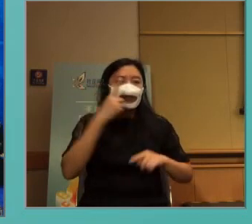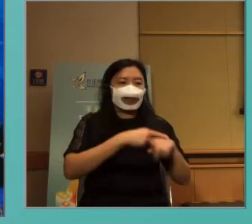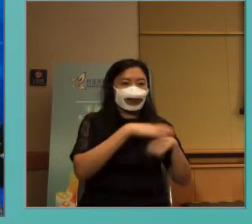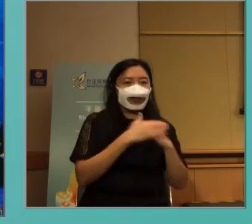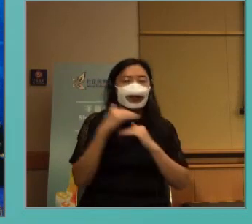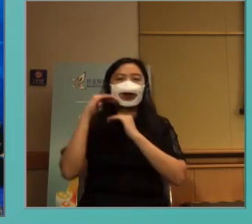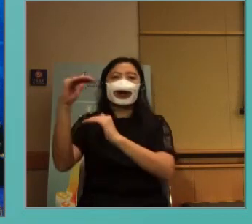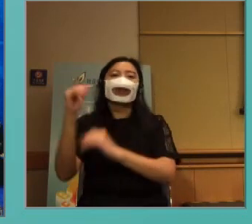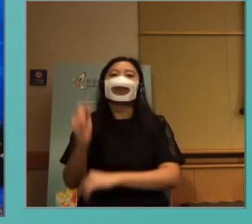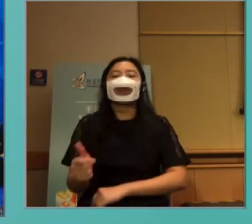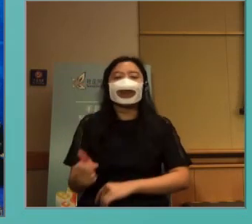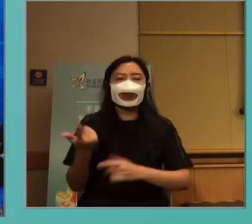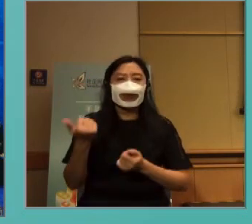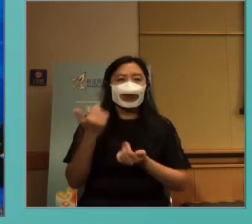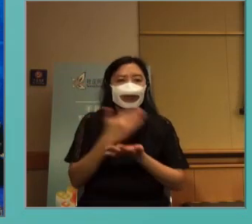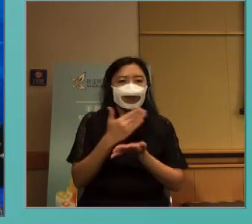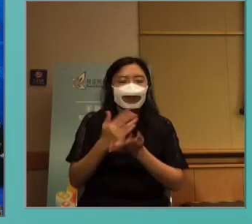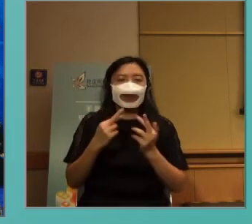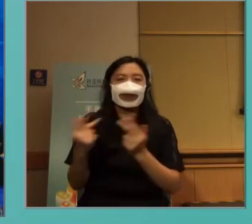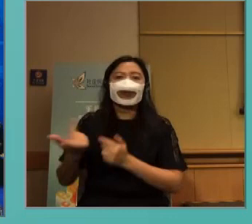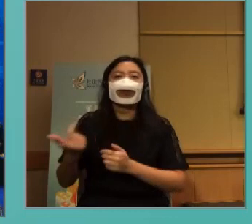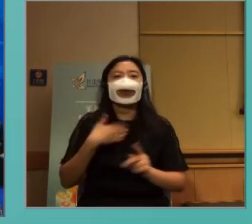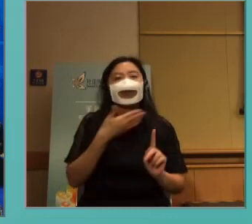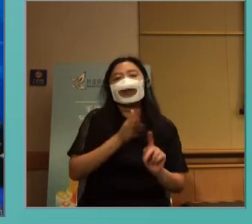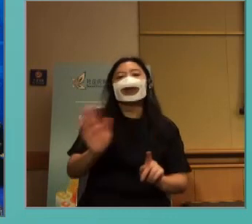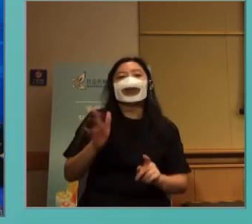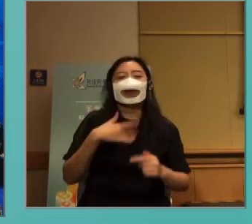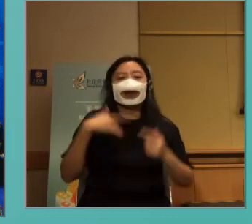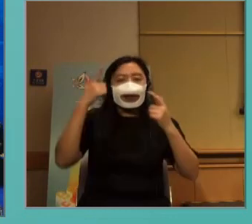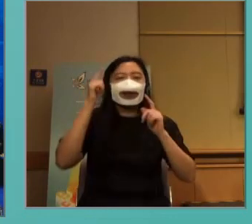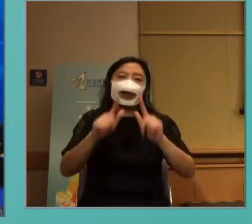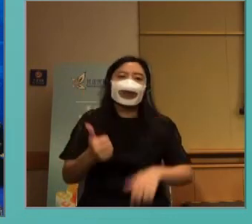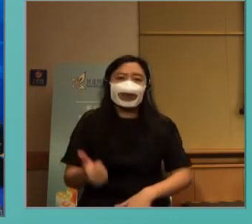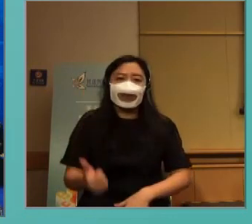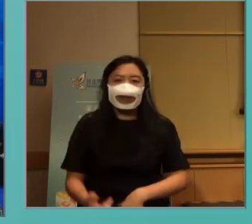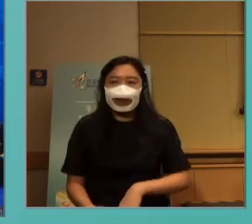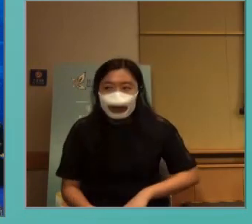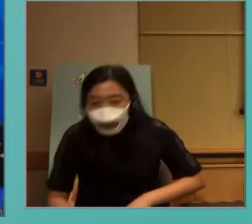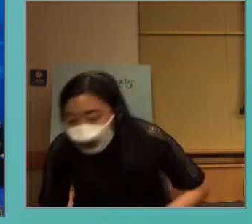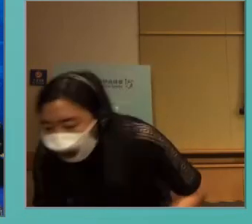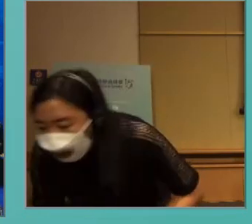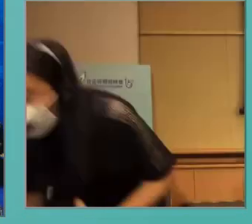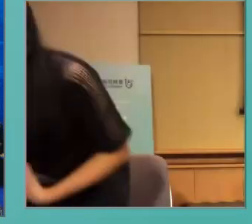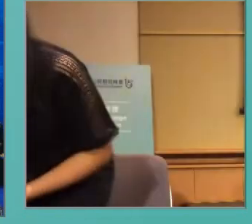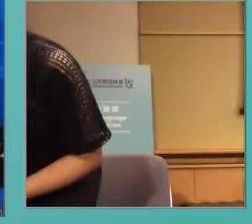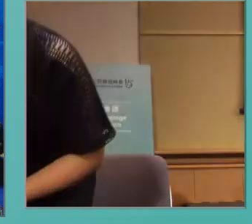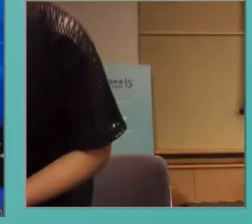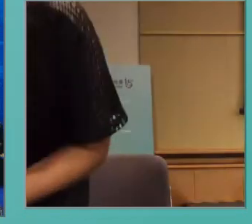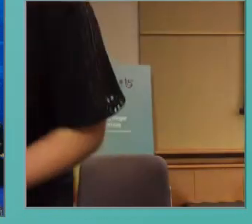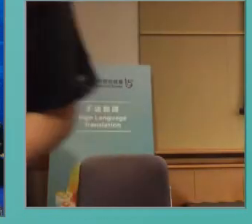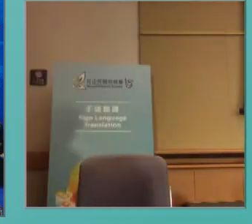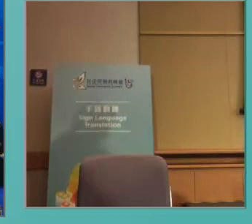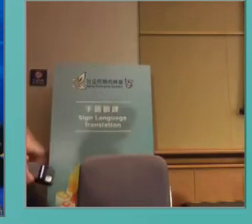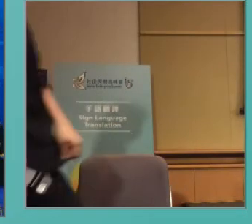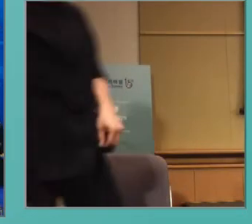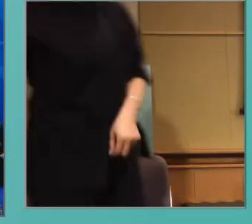want to go on a tangent, but I hope I answered that question. Can I share something about the physical art pieces?